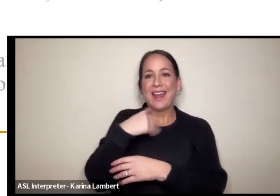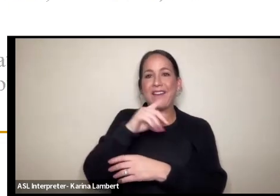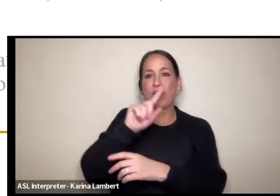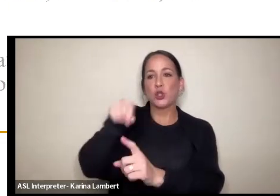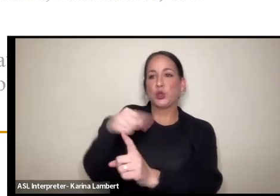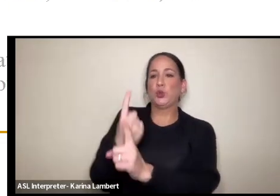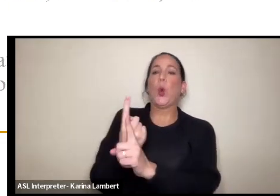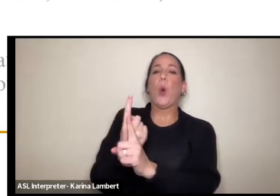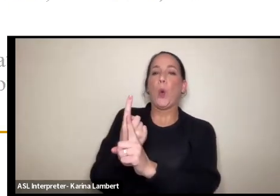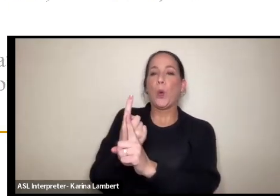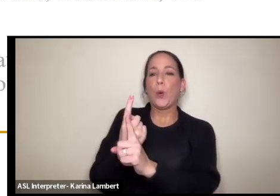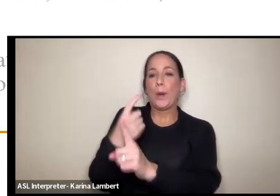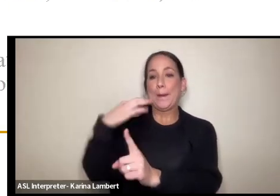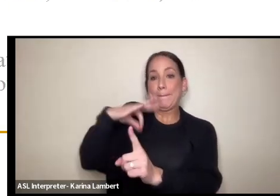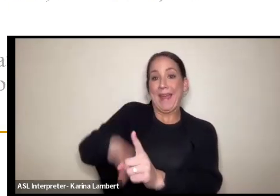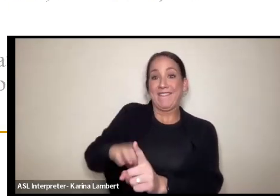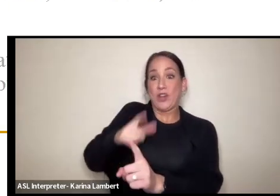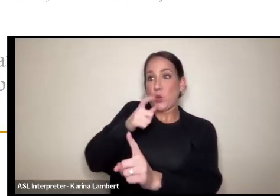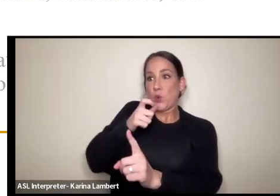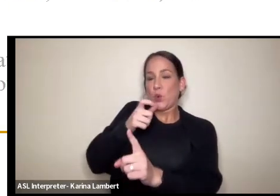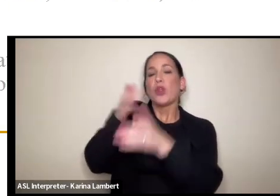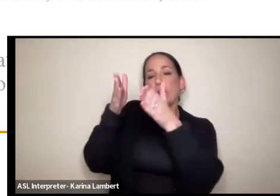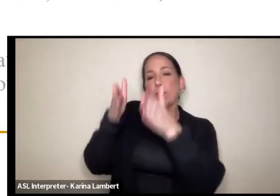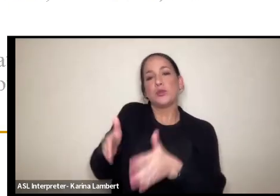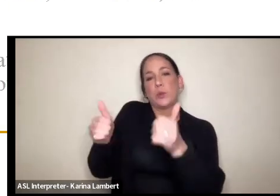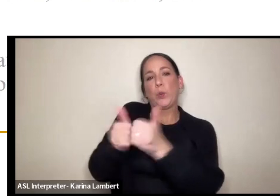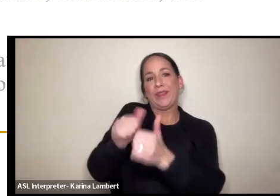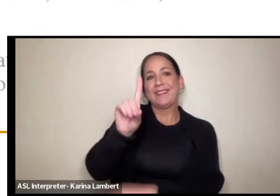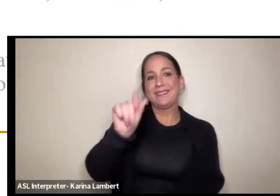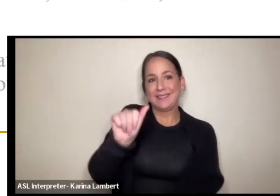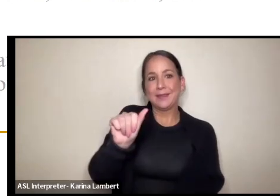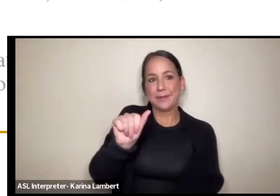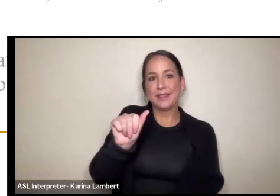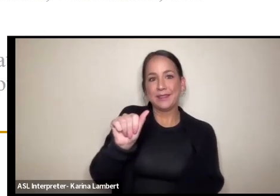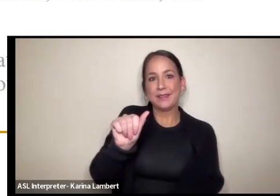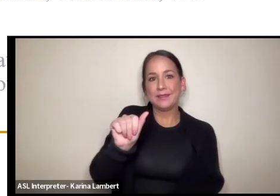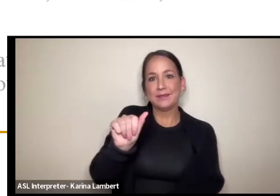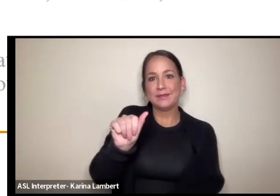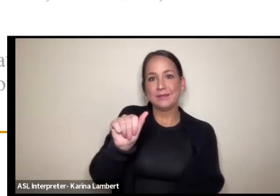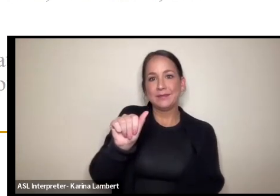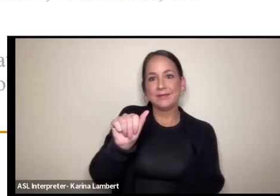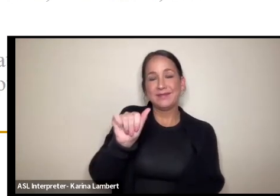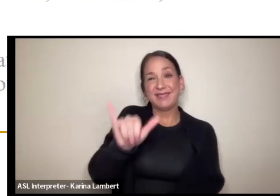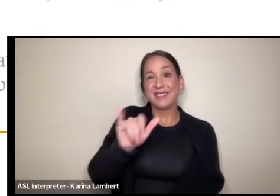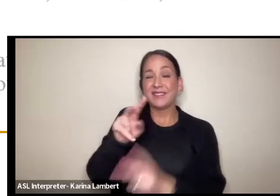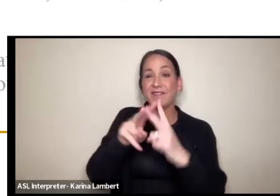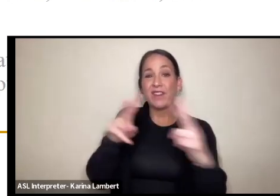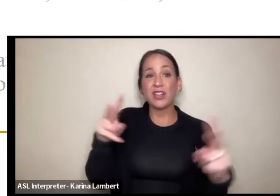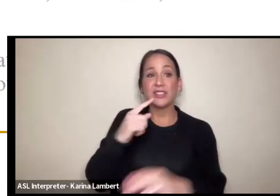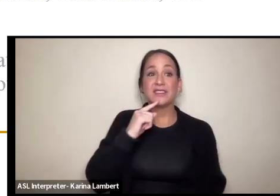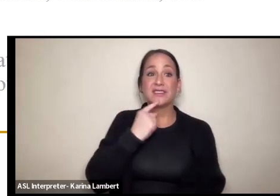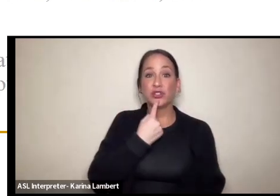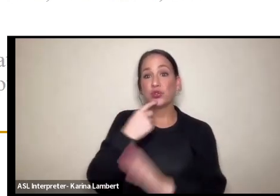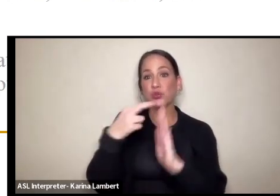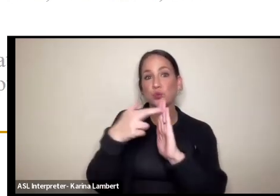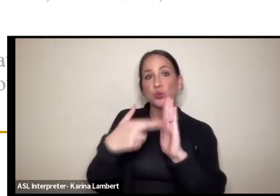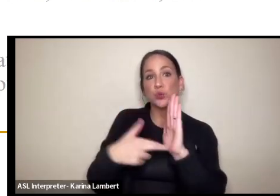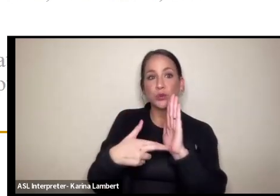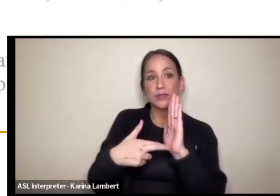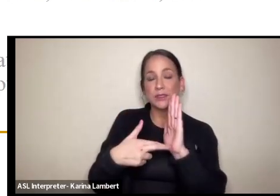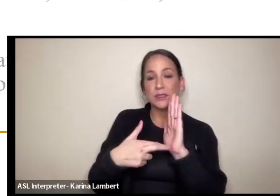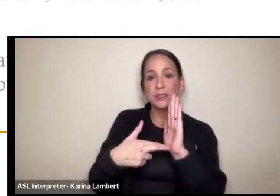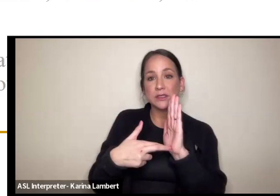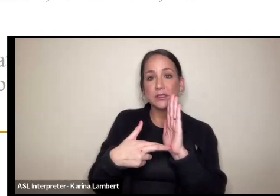has the disability. And that's a PALMS rule that they are very serious about. And when I say PALMS, I